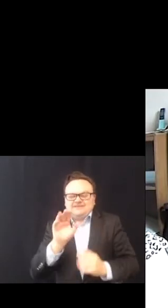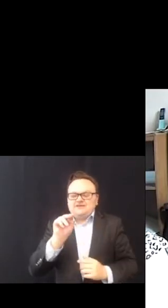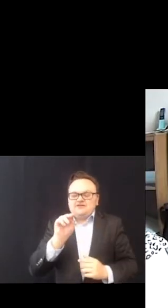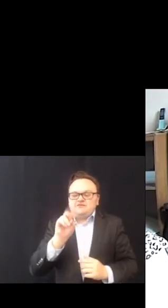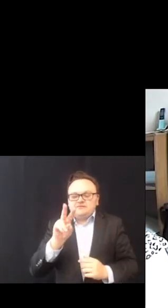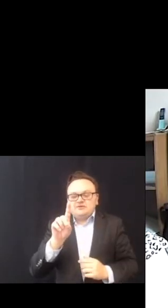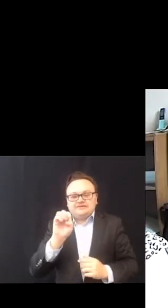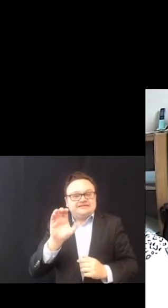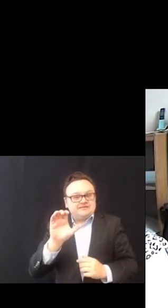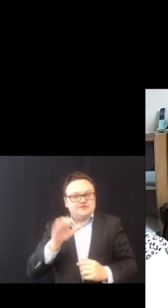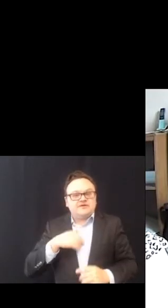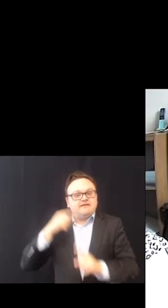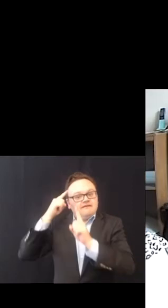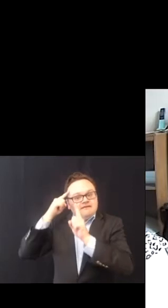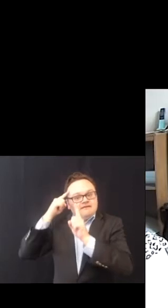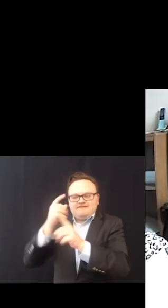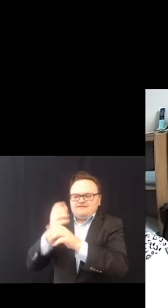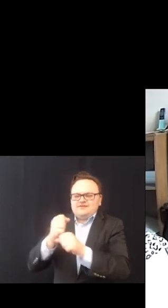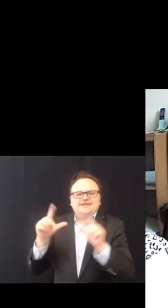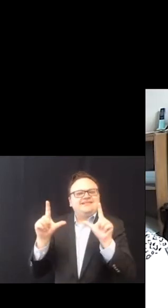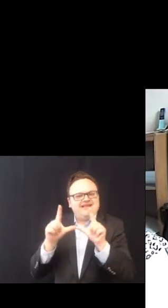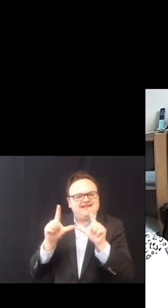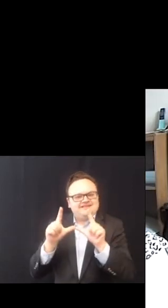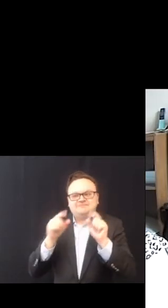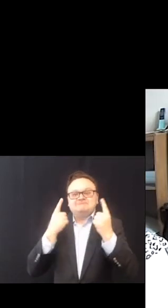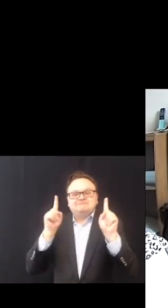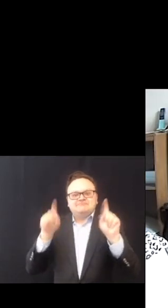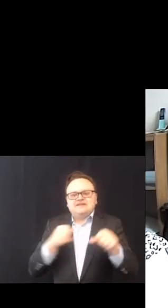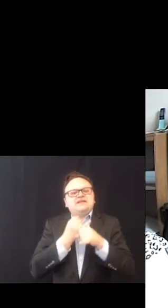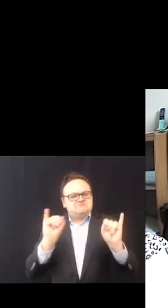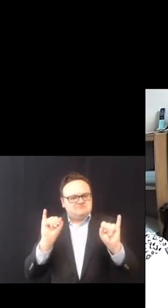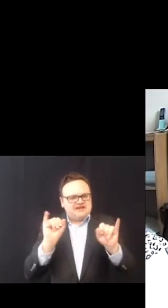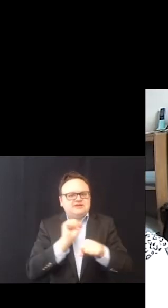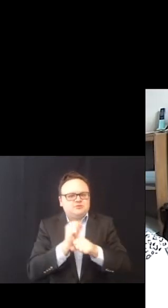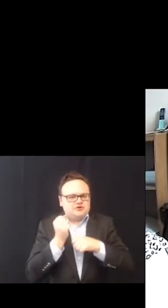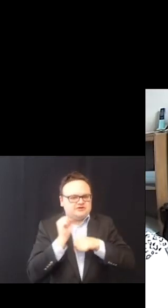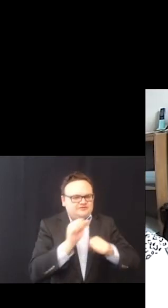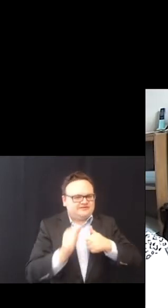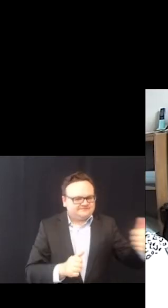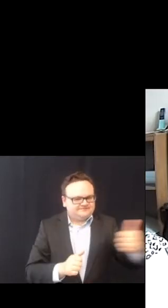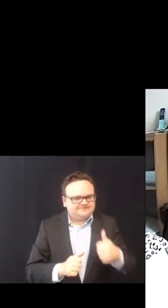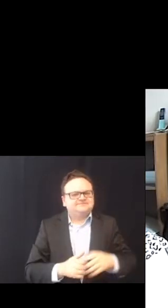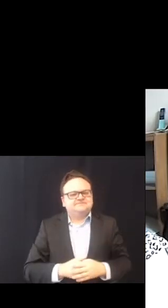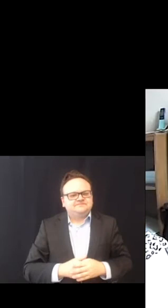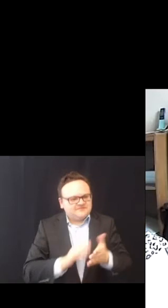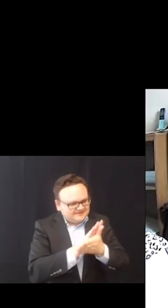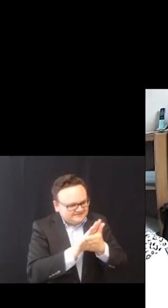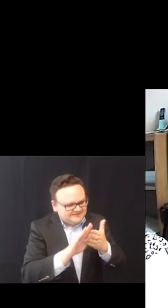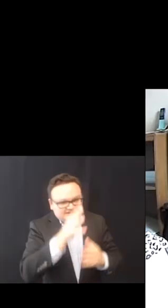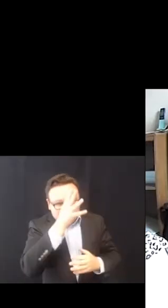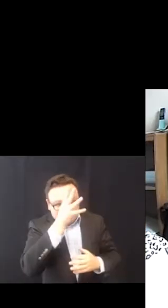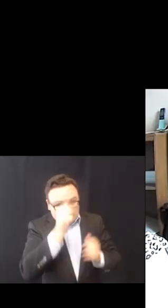drive independently to work every day. Awesome. So your dad drives with you so you can practice because you've